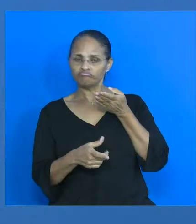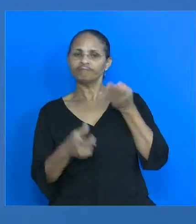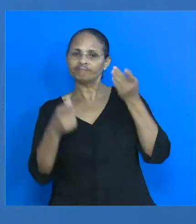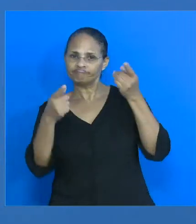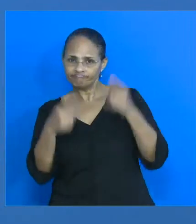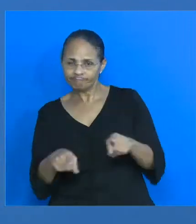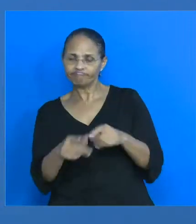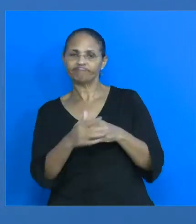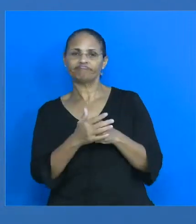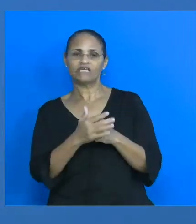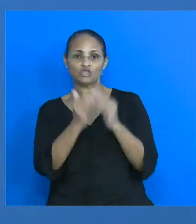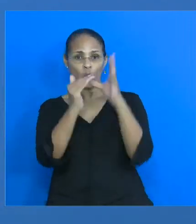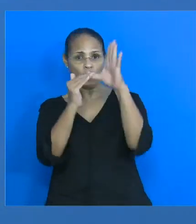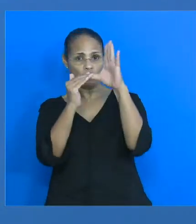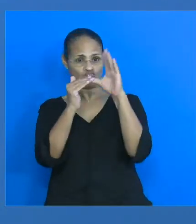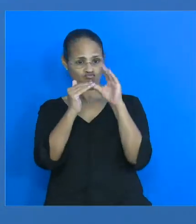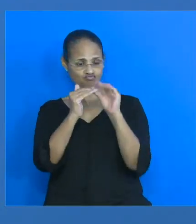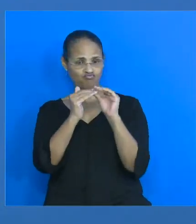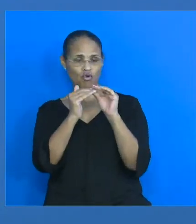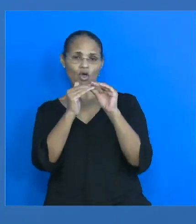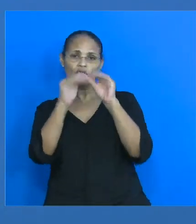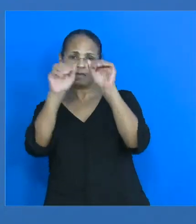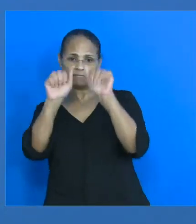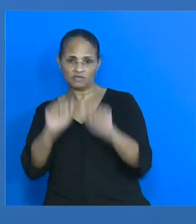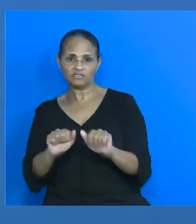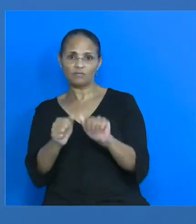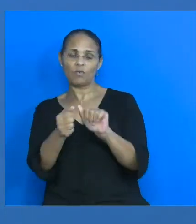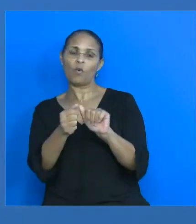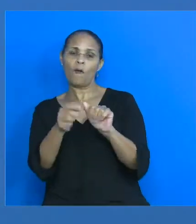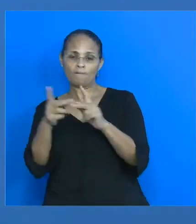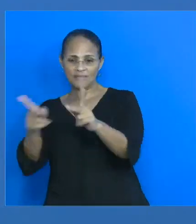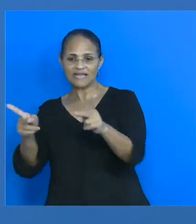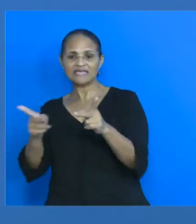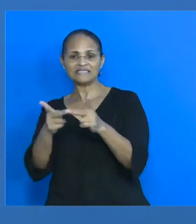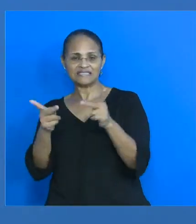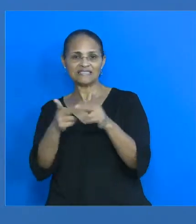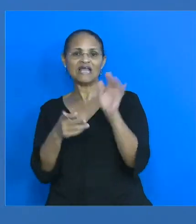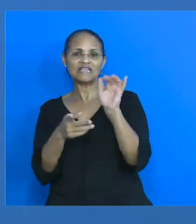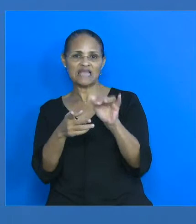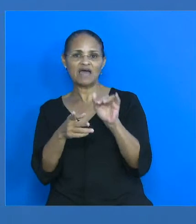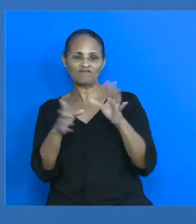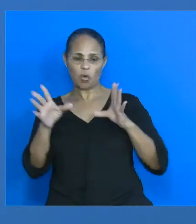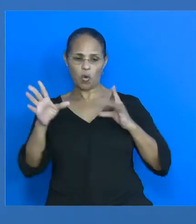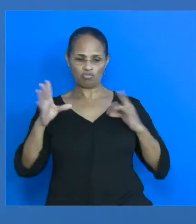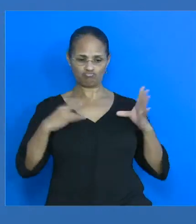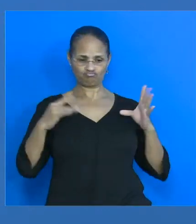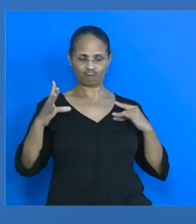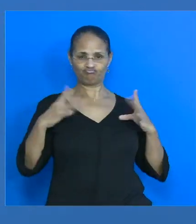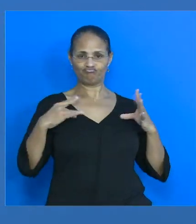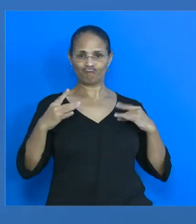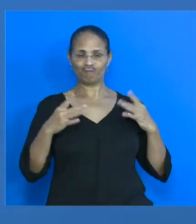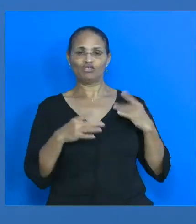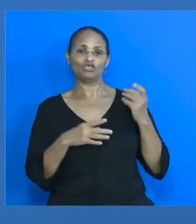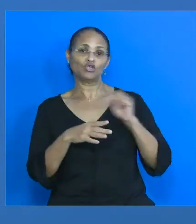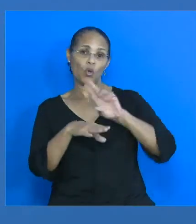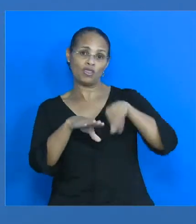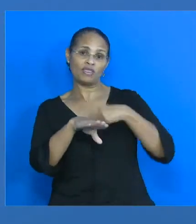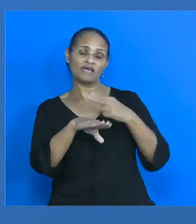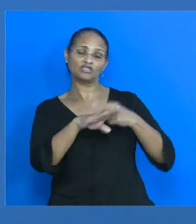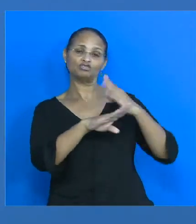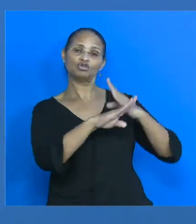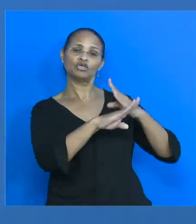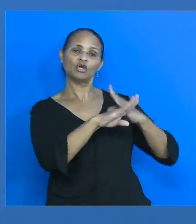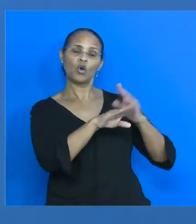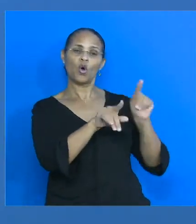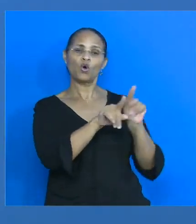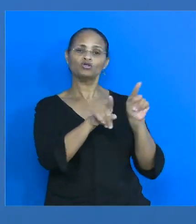we minimize these possible places of transmission. So there were conversations that were held with me, the Minister of National Security,